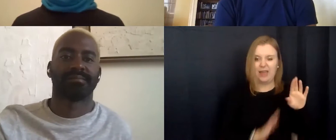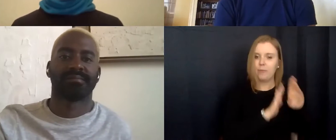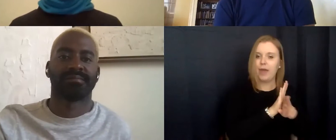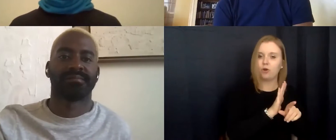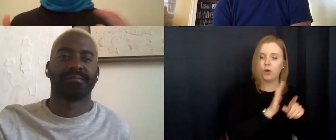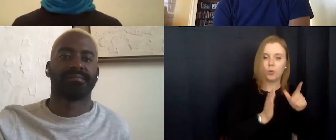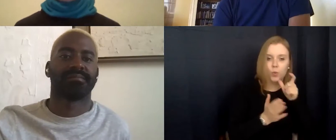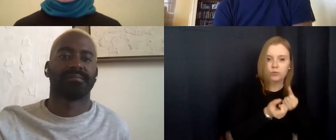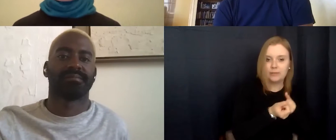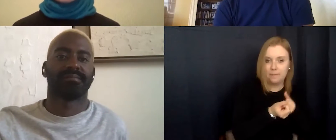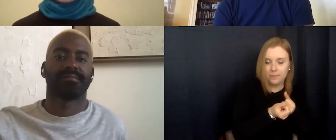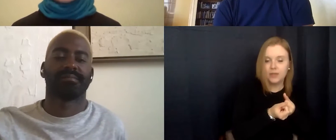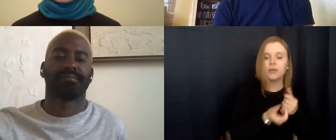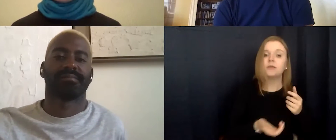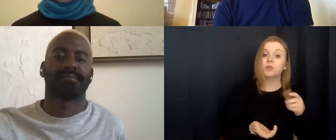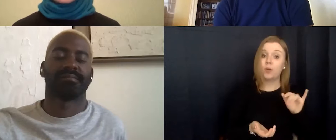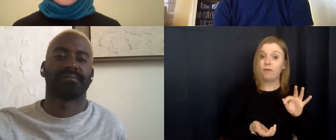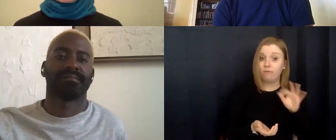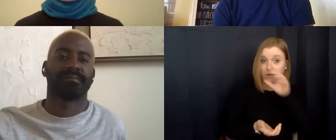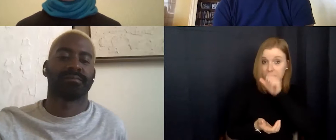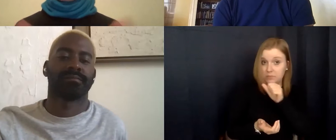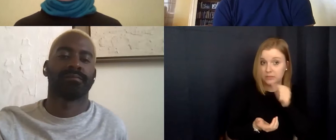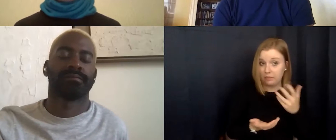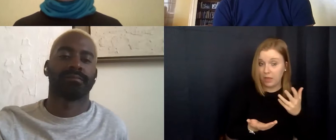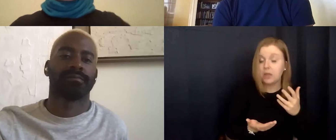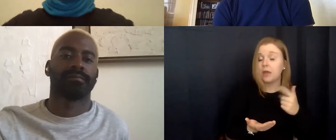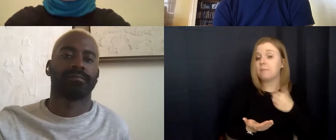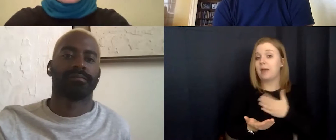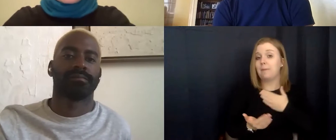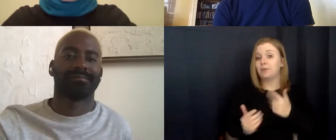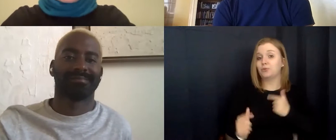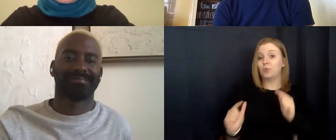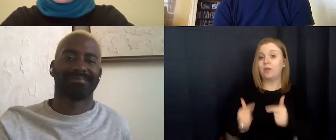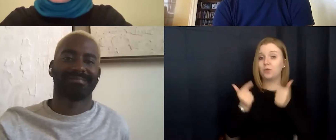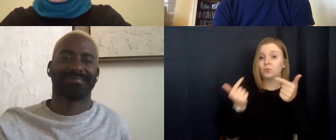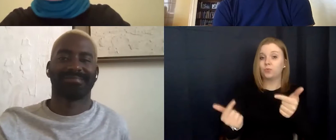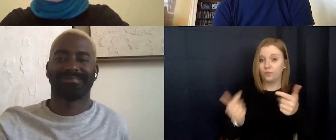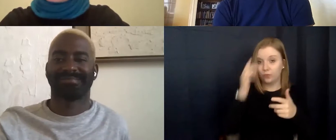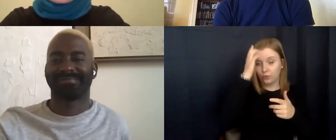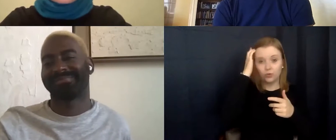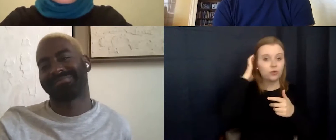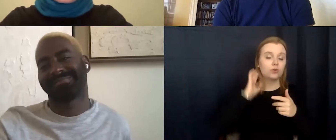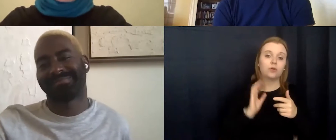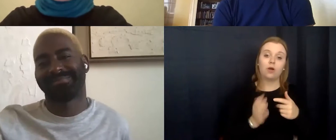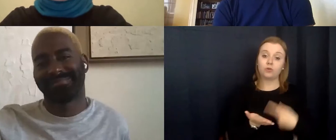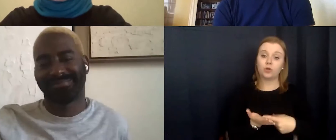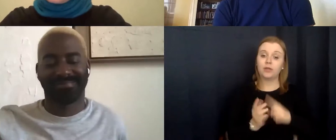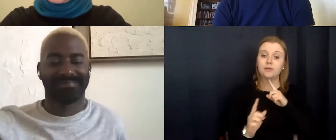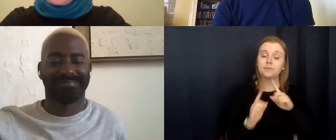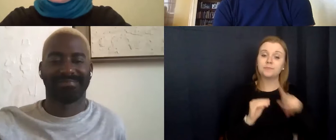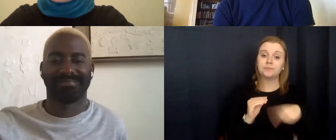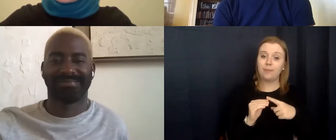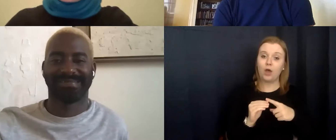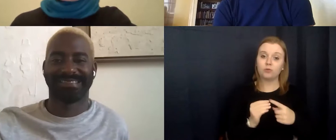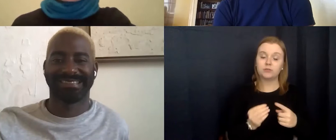Sally. But unless there's anything else, I would be really happy to hand over this talk on allyship to Jerron